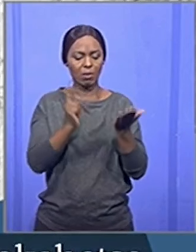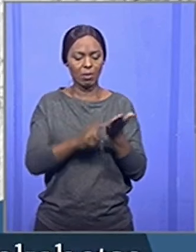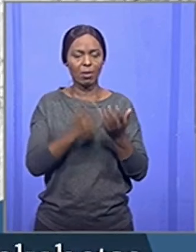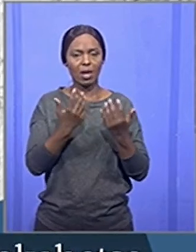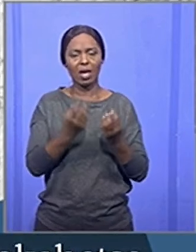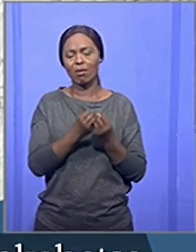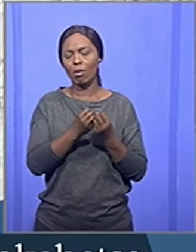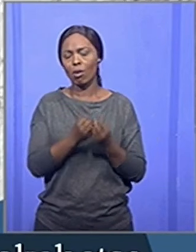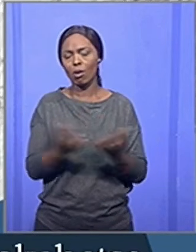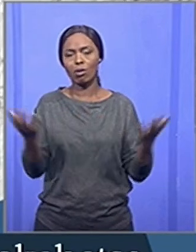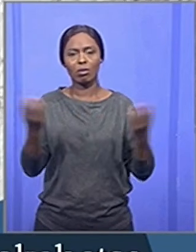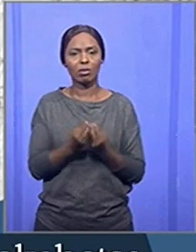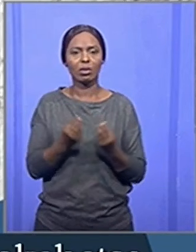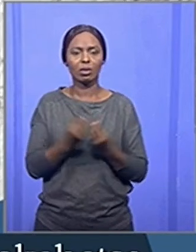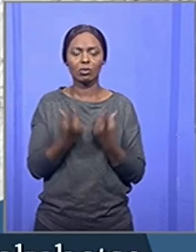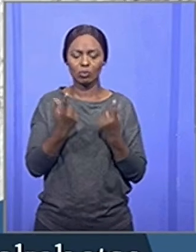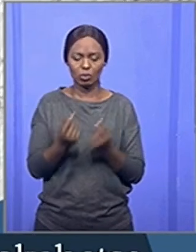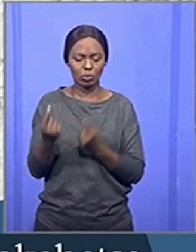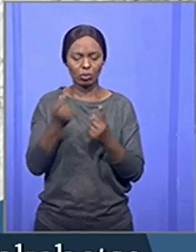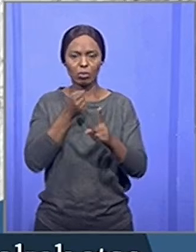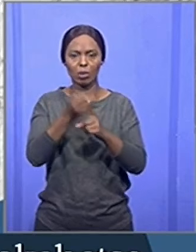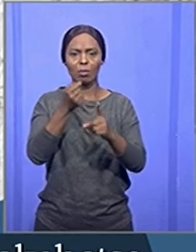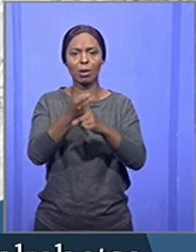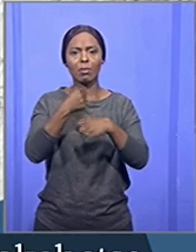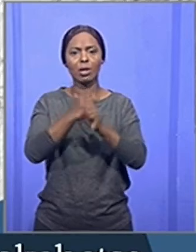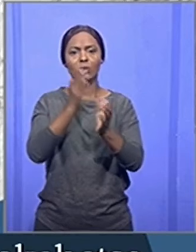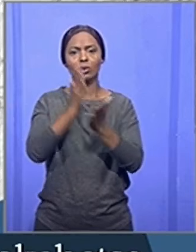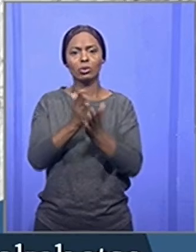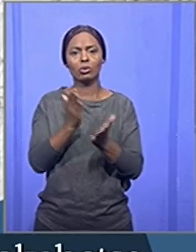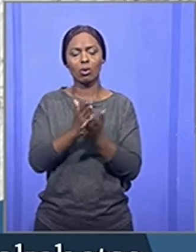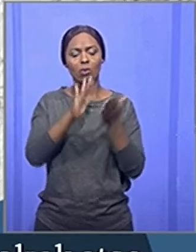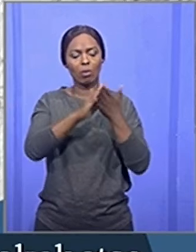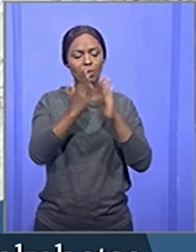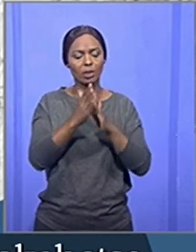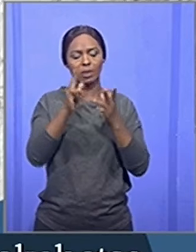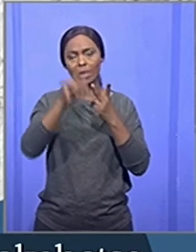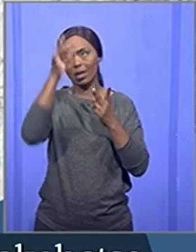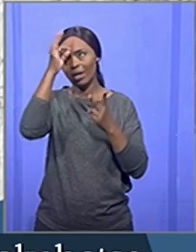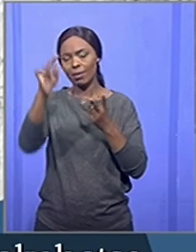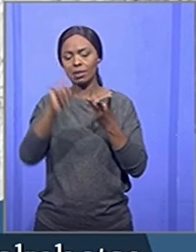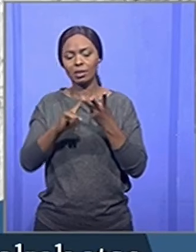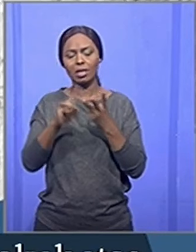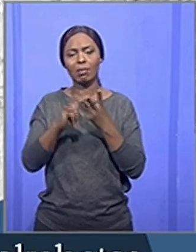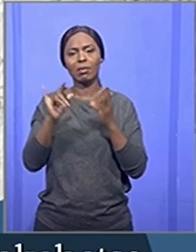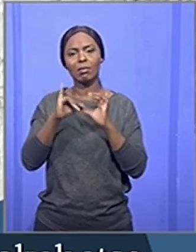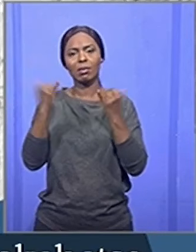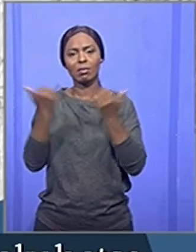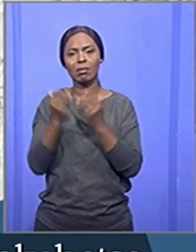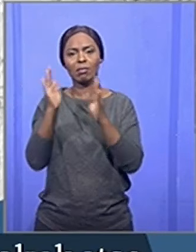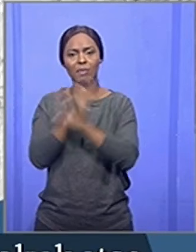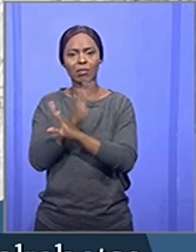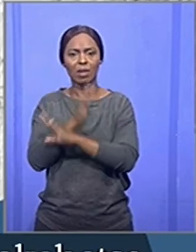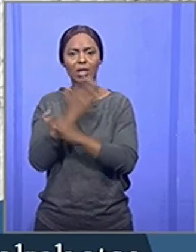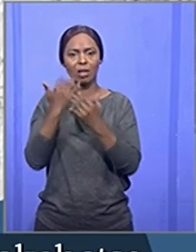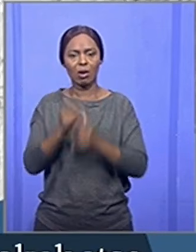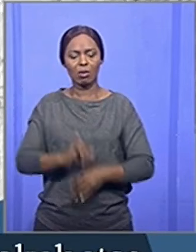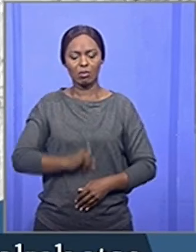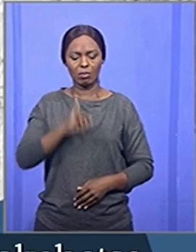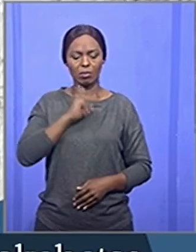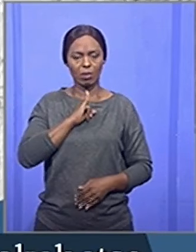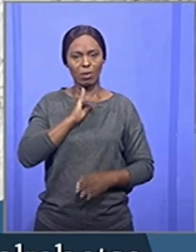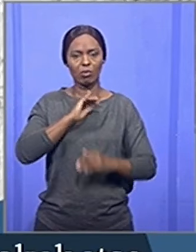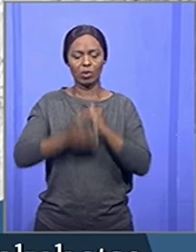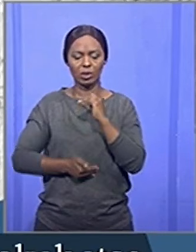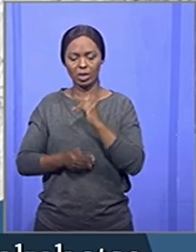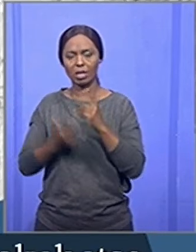tseo re lokelang ho di etsa ho matlafatsa boikarabelo ba setjhaba mmuso le ditheo tse fapaneng bakeng sa ho fetisa seriti le ho boloka dipuo